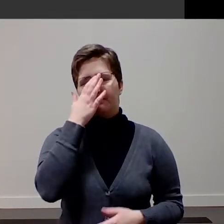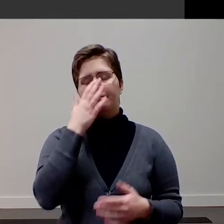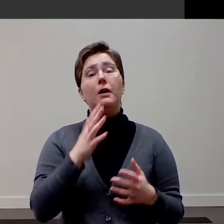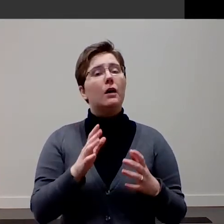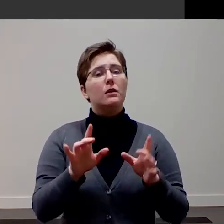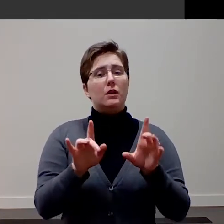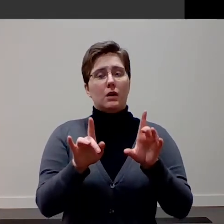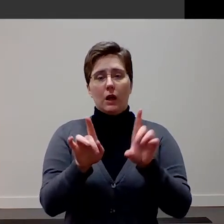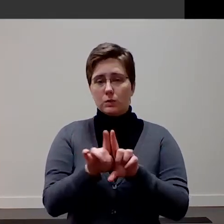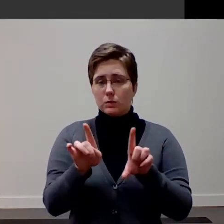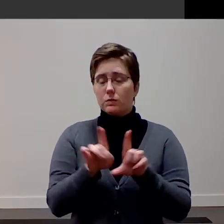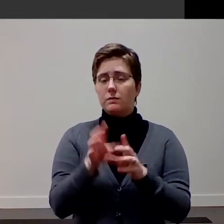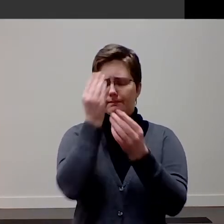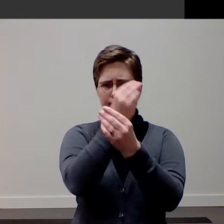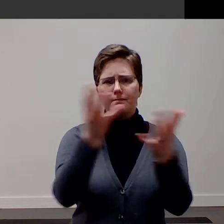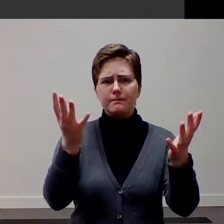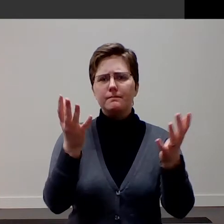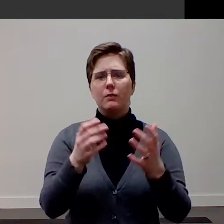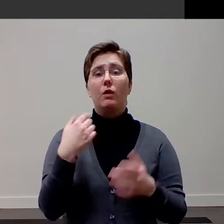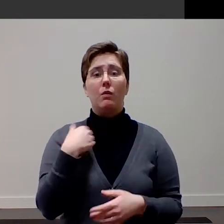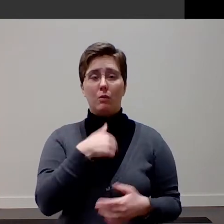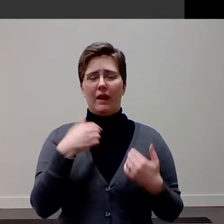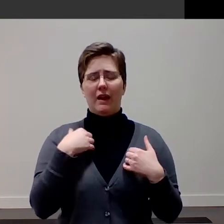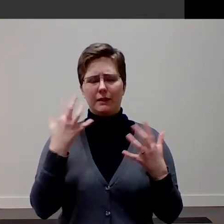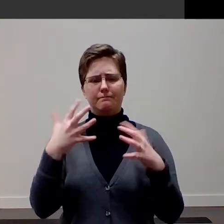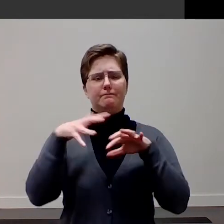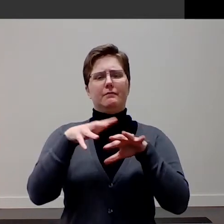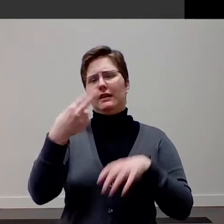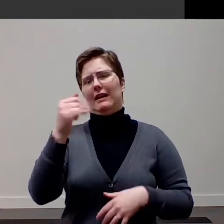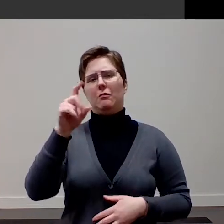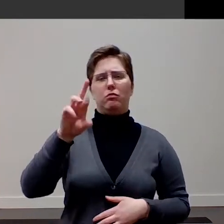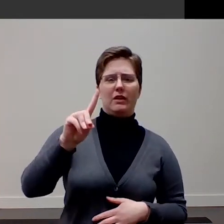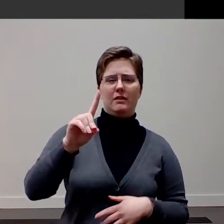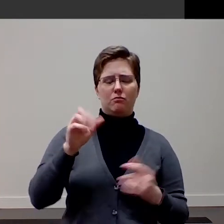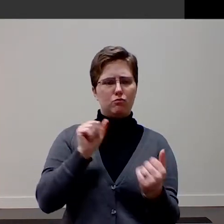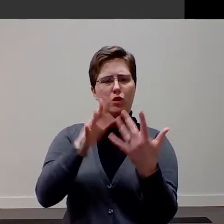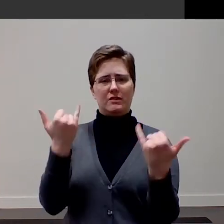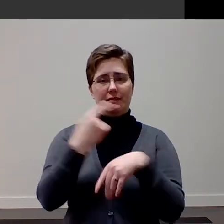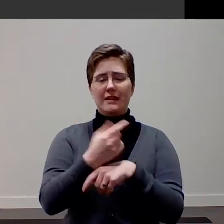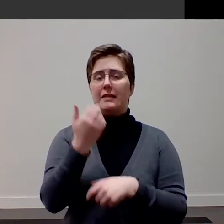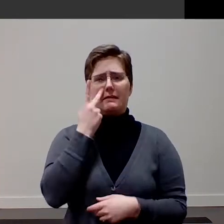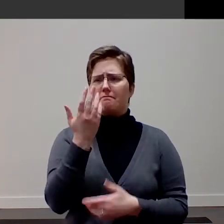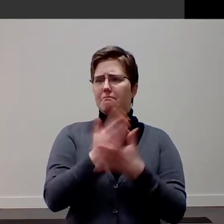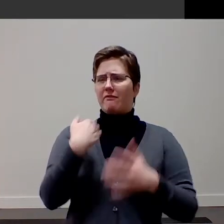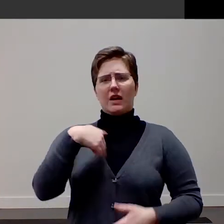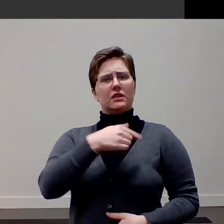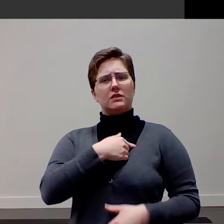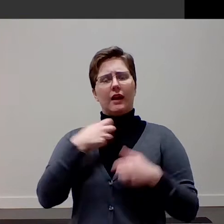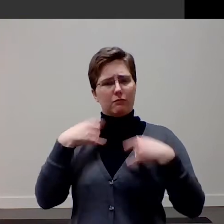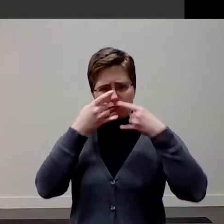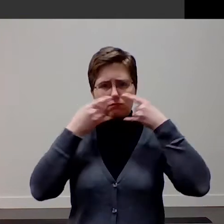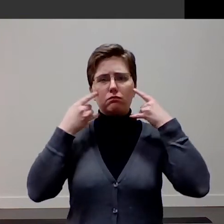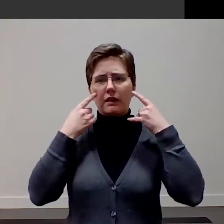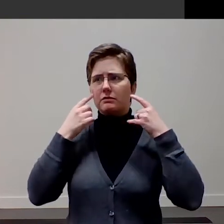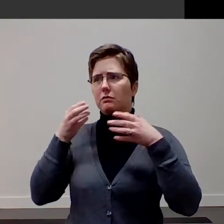so folks know, we are actually taking a hybrid approach to our board meeting tonight. So you'll see a couple of us with